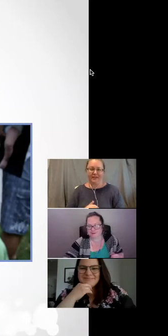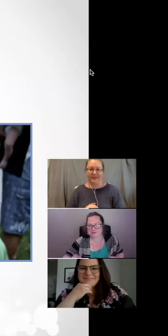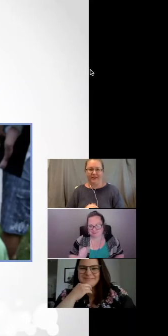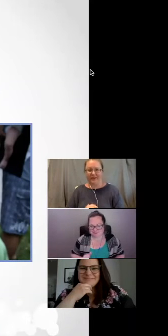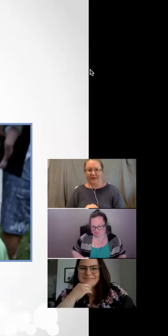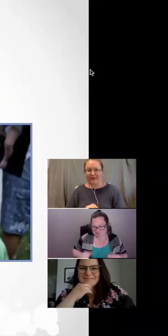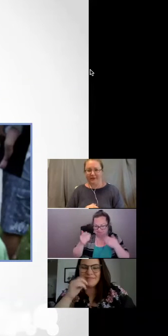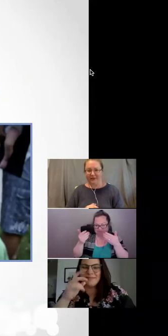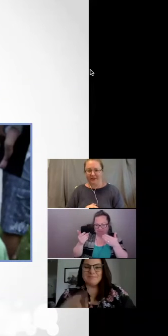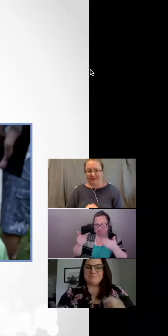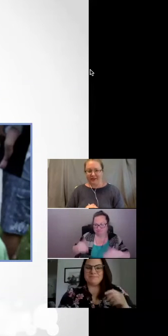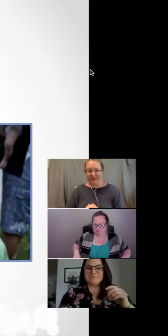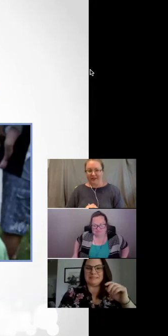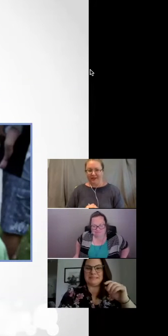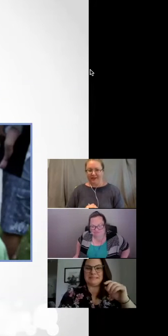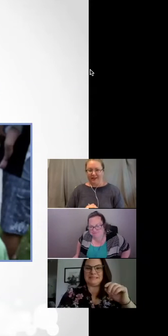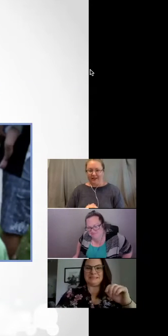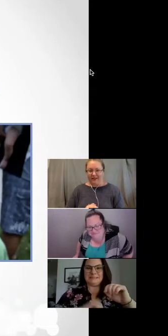Excellent. Thank you, Alana.